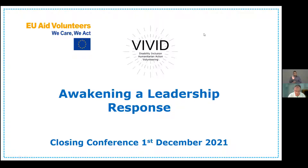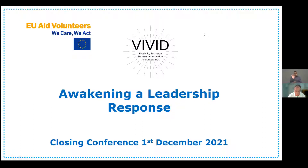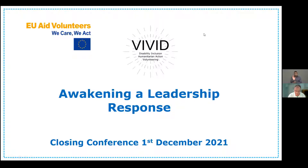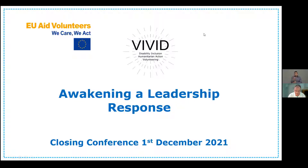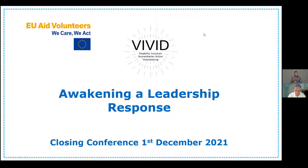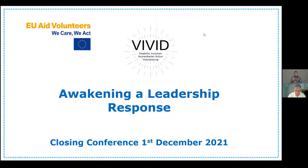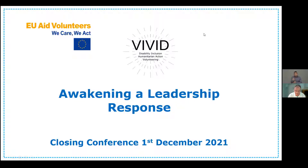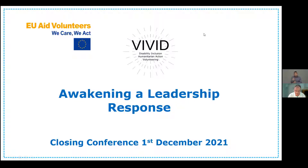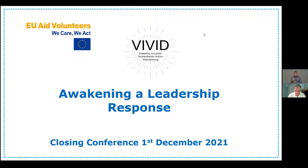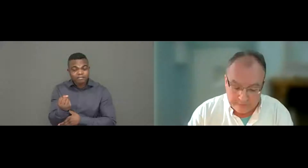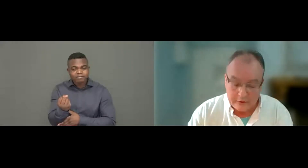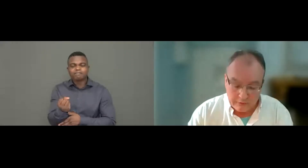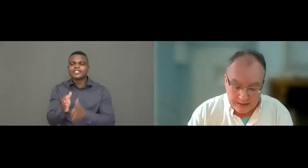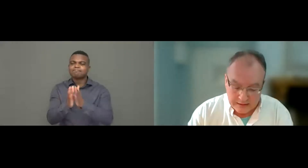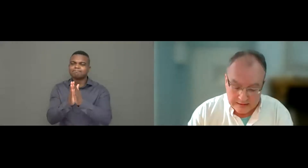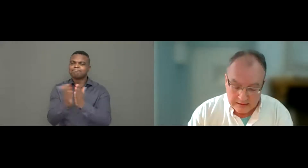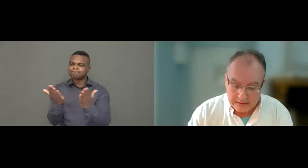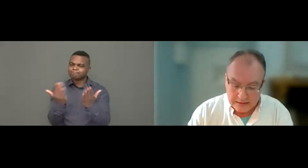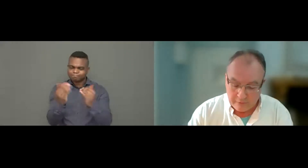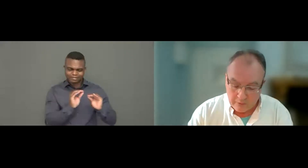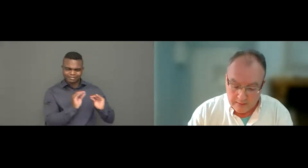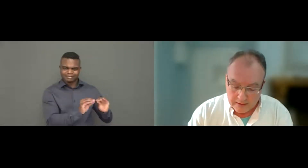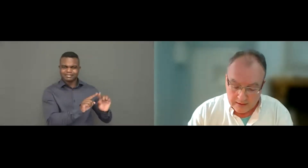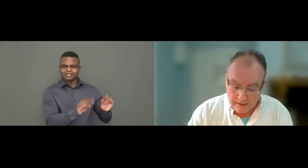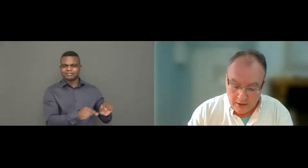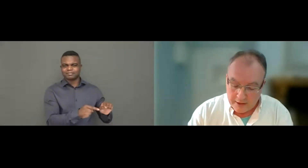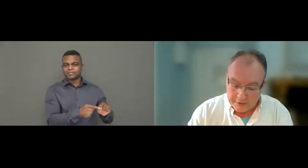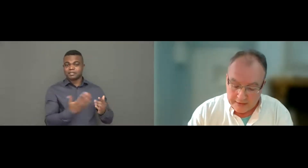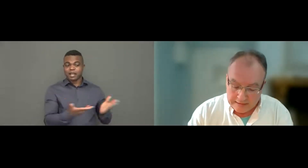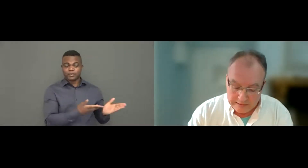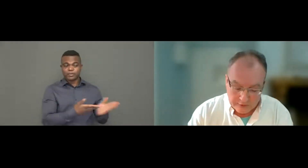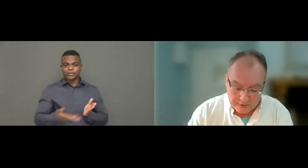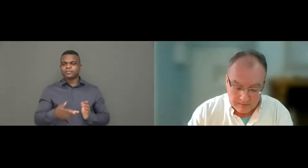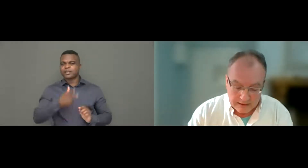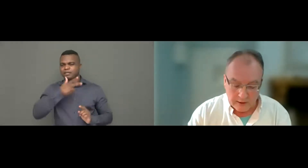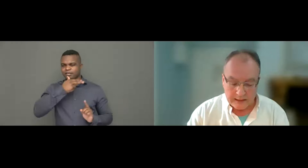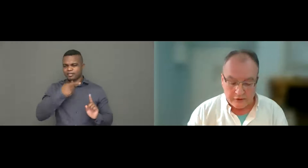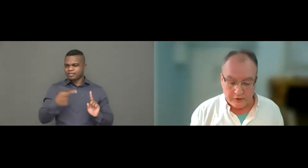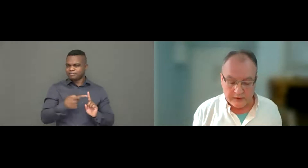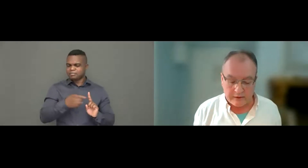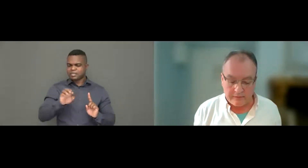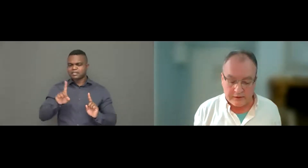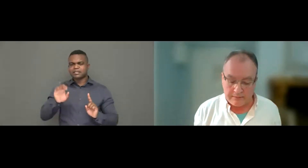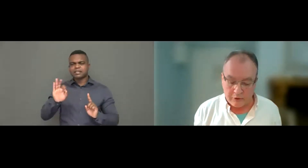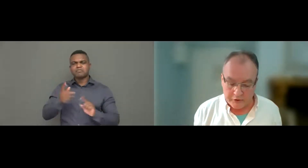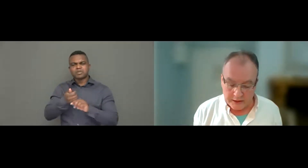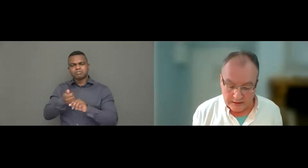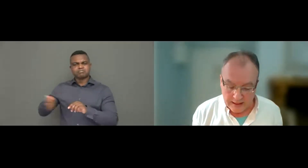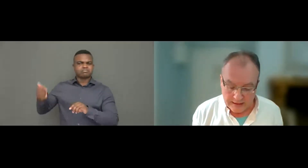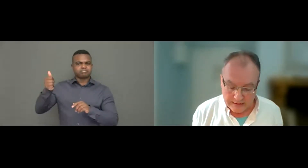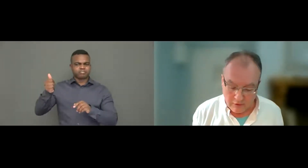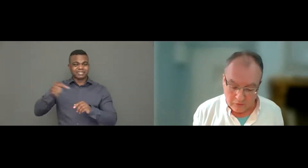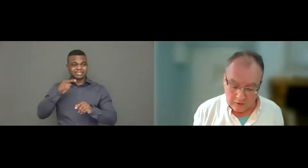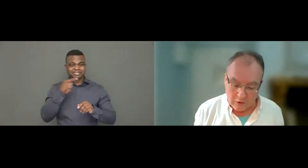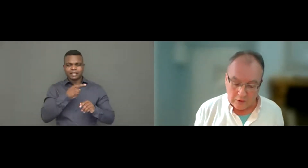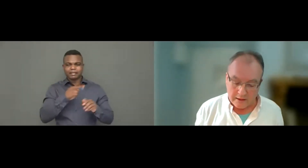the director of EDF, the European Disability Forum, partner in the consortium, who will introduce the VIVIT project